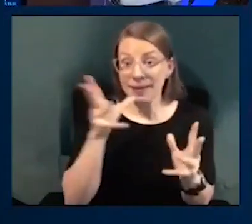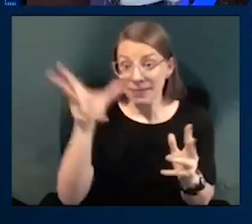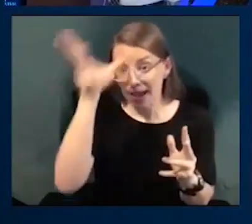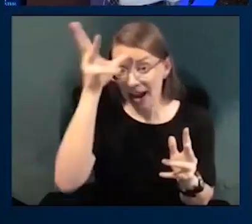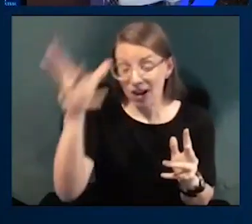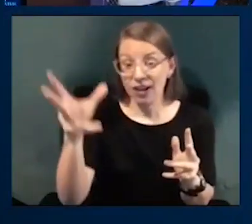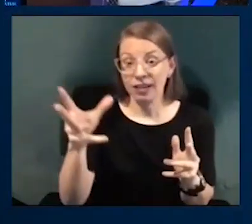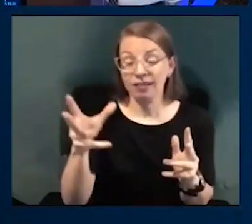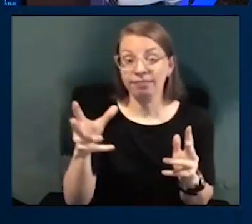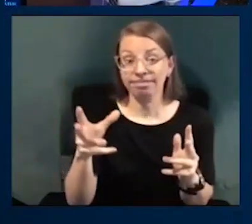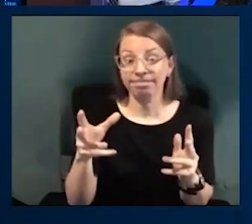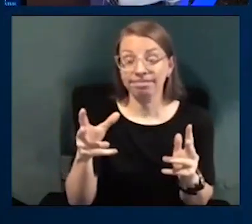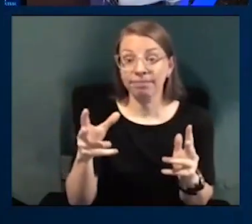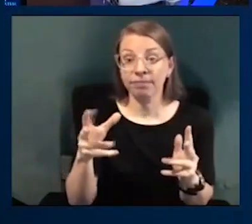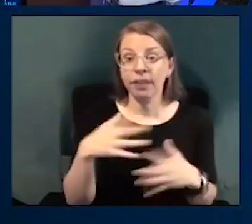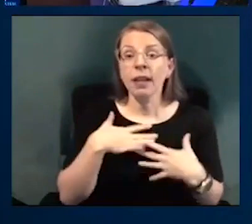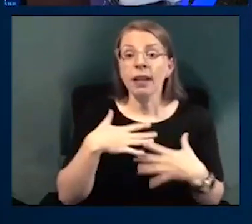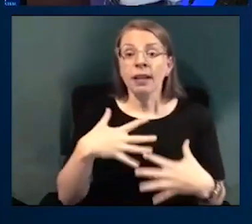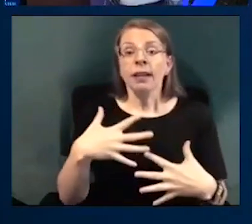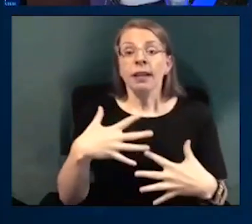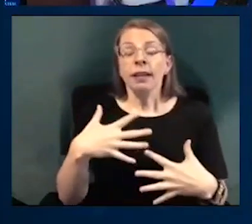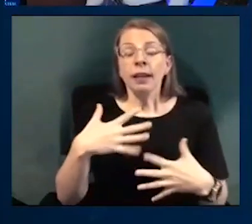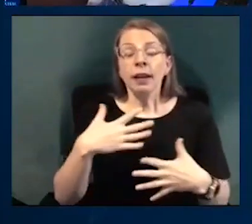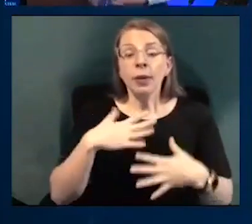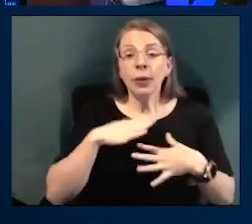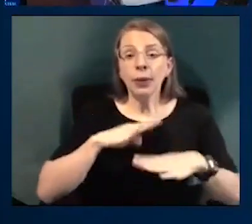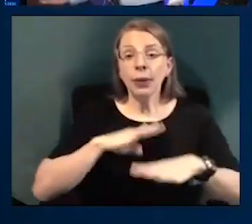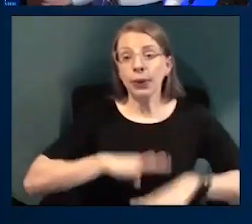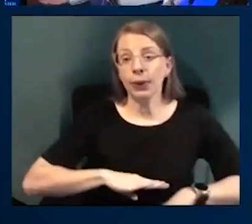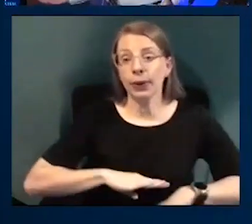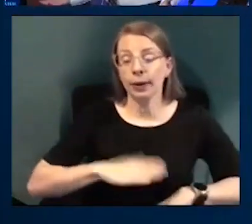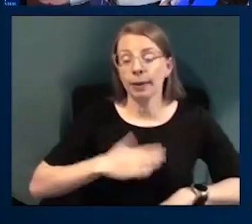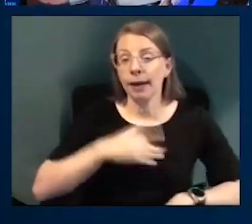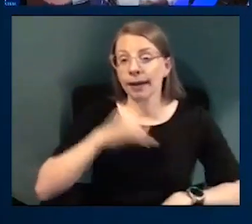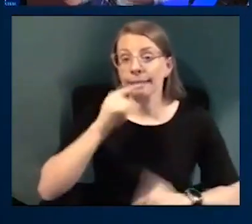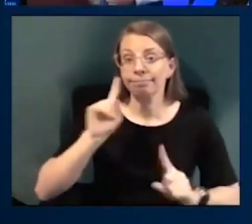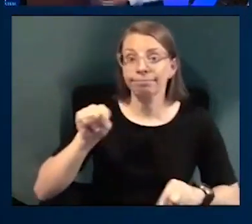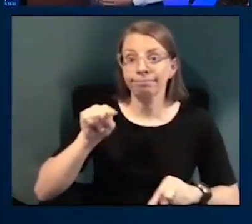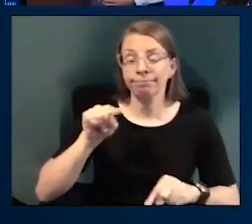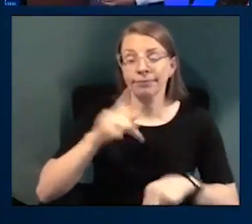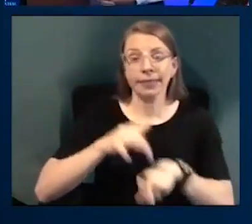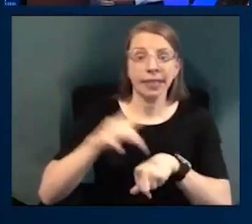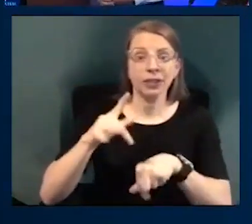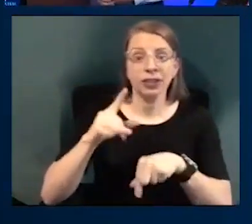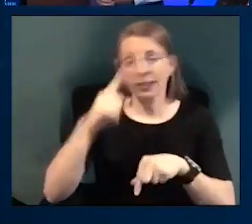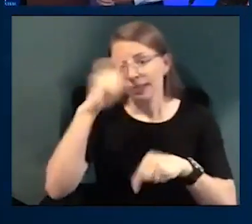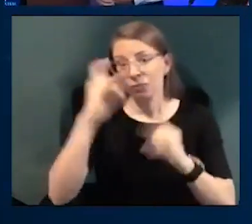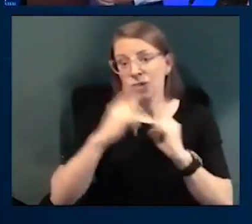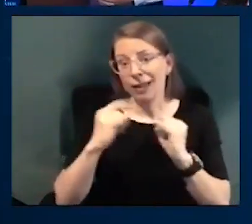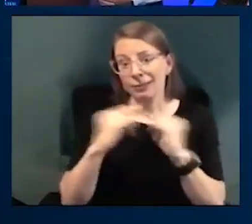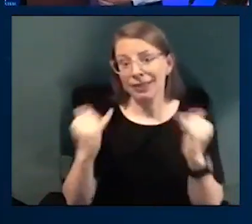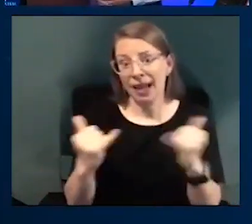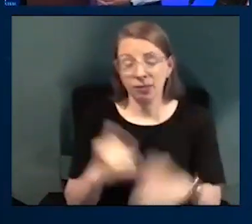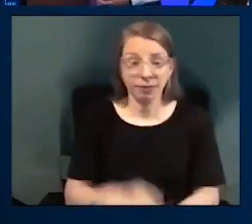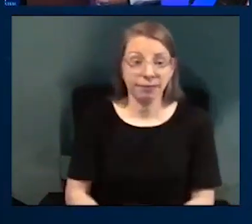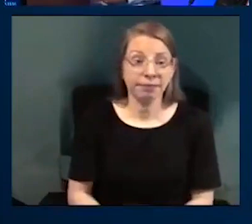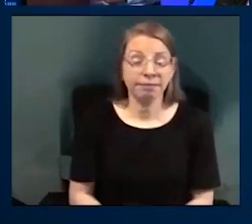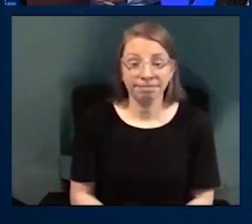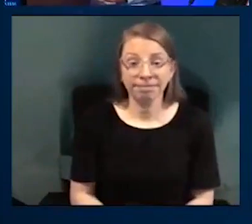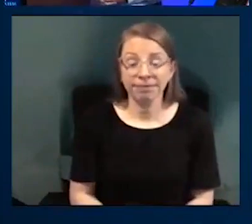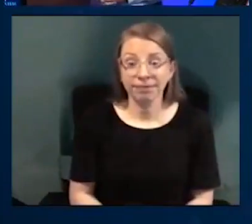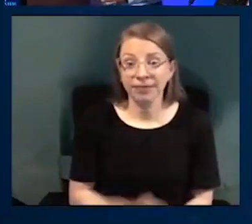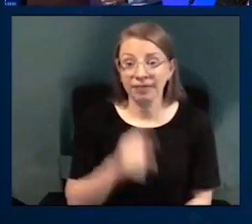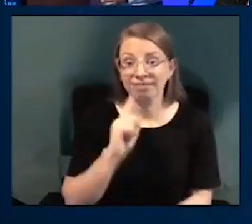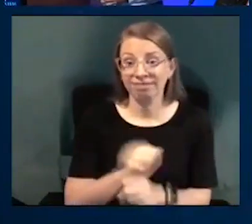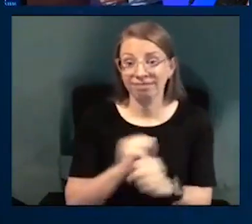that Thank you. sigh of relief of my kiddo gets to go to summer camp now, and so yeah, it's been a really positive experience.